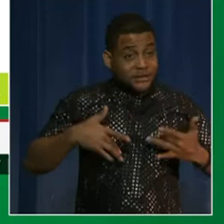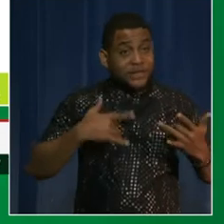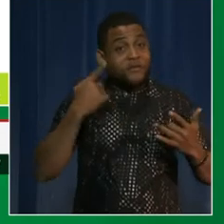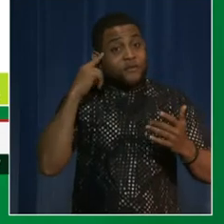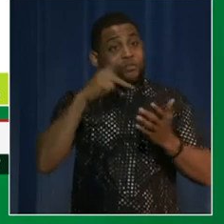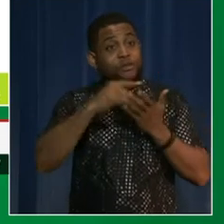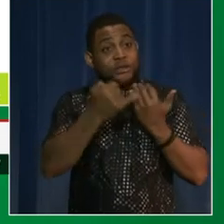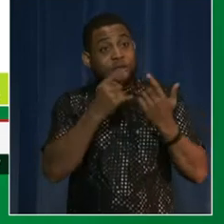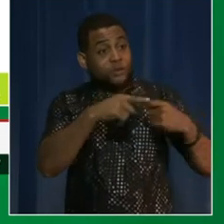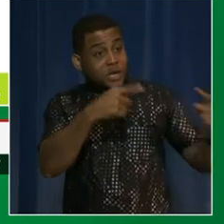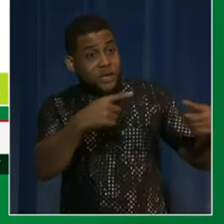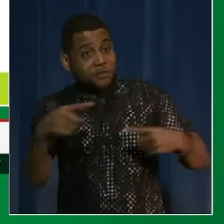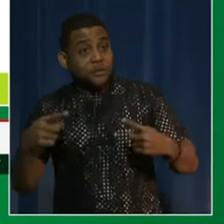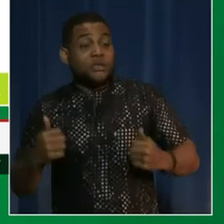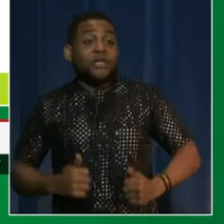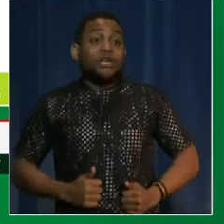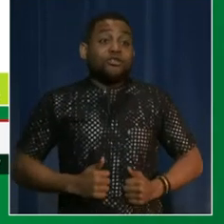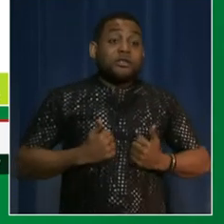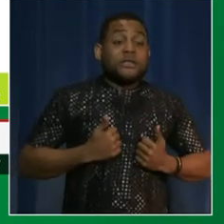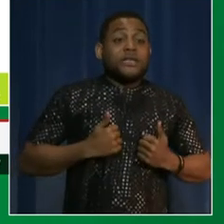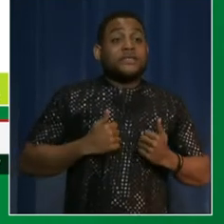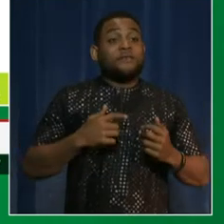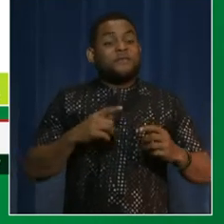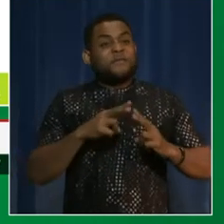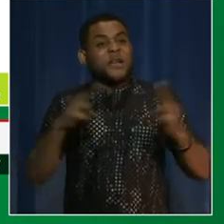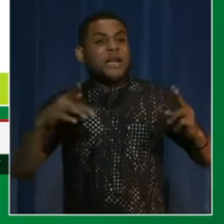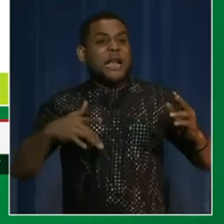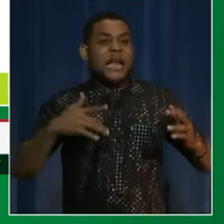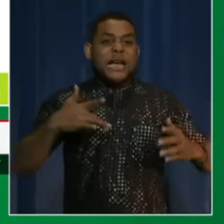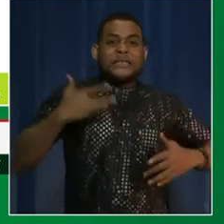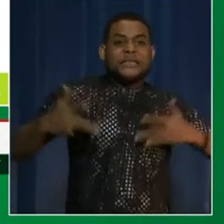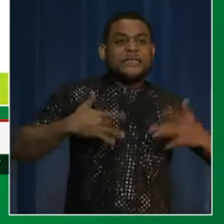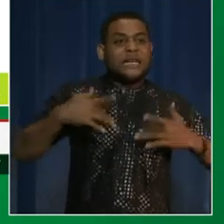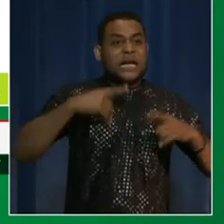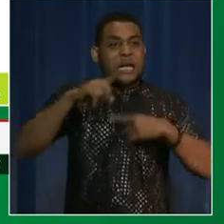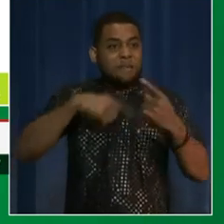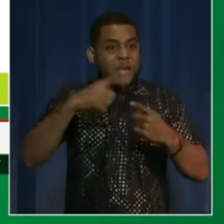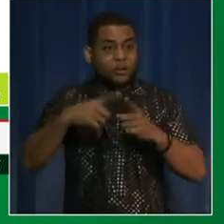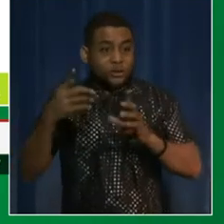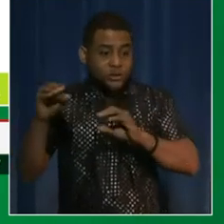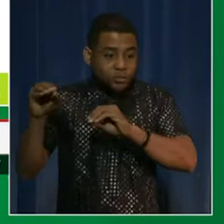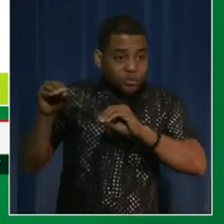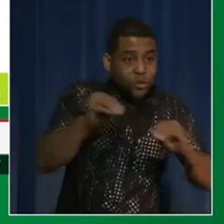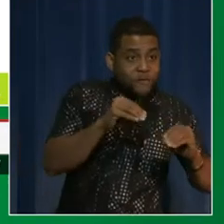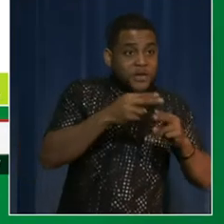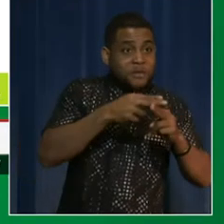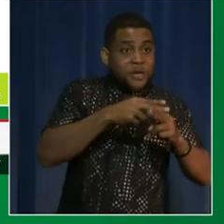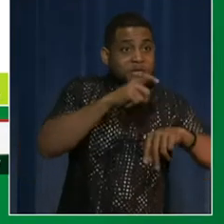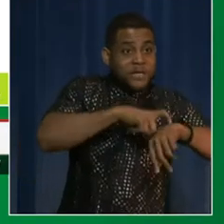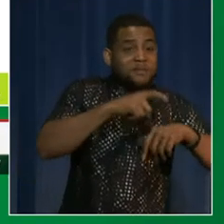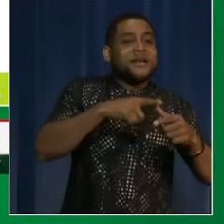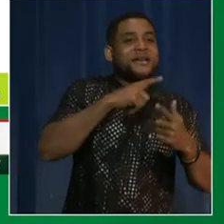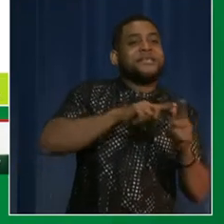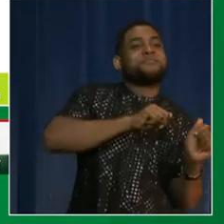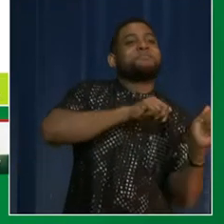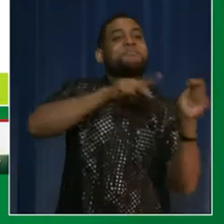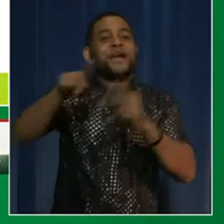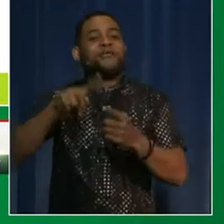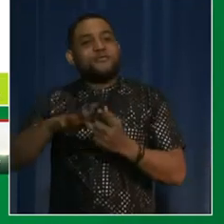residents are excited about being able to move away for a temporary time and then move back to their